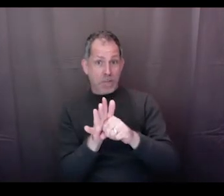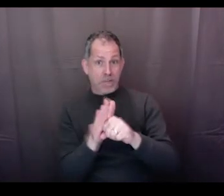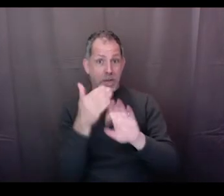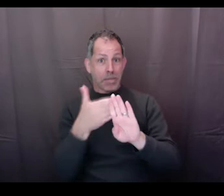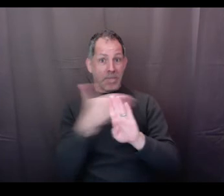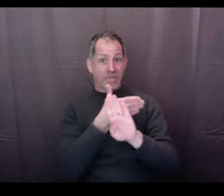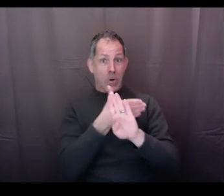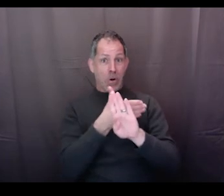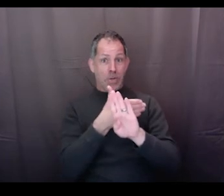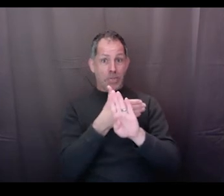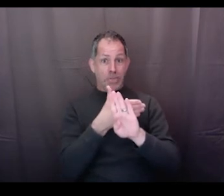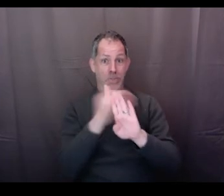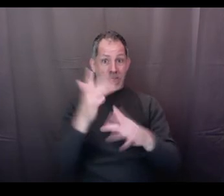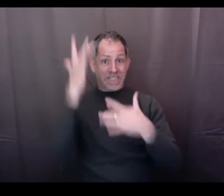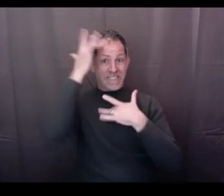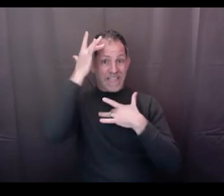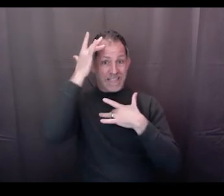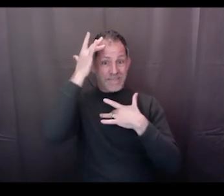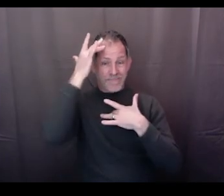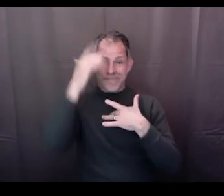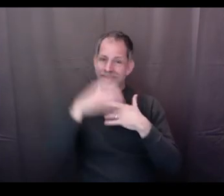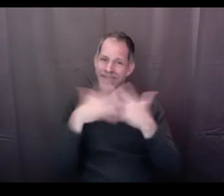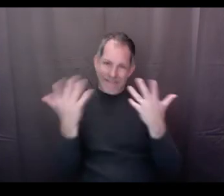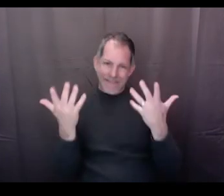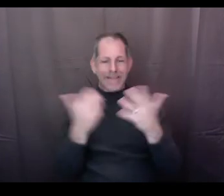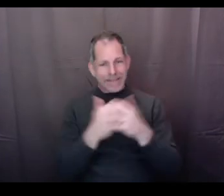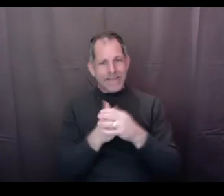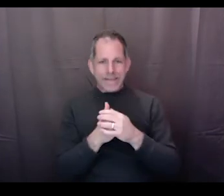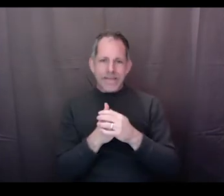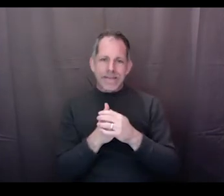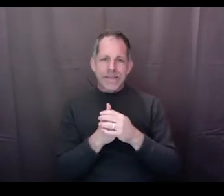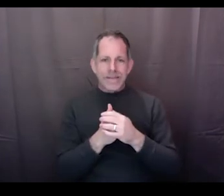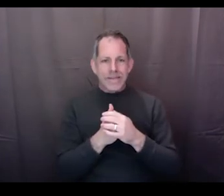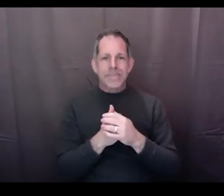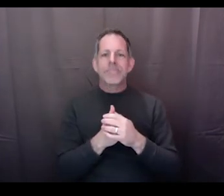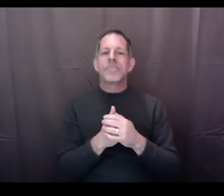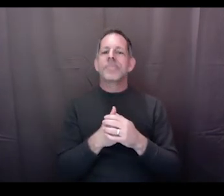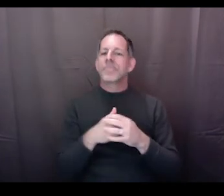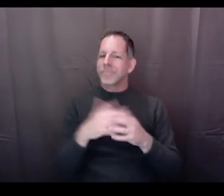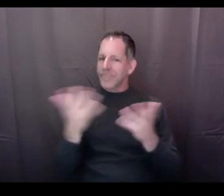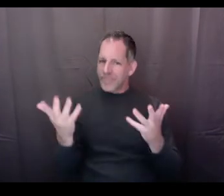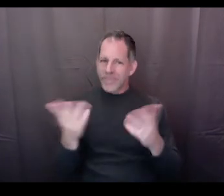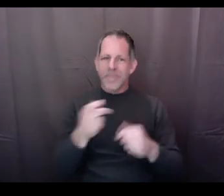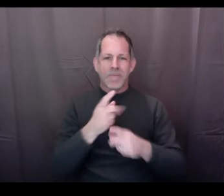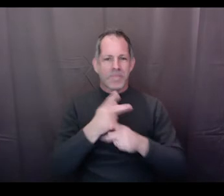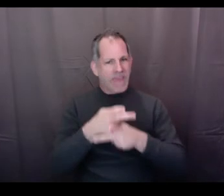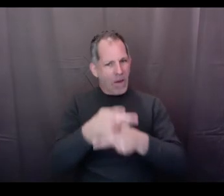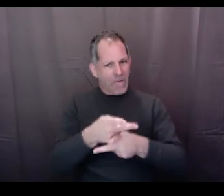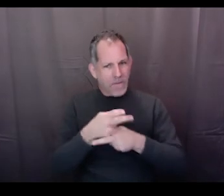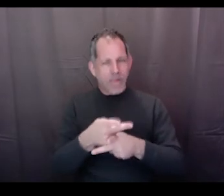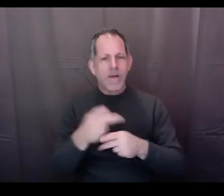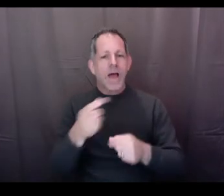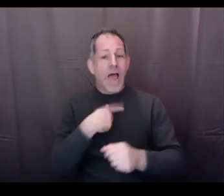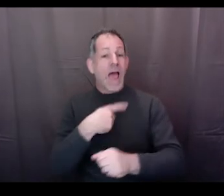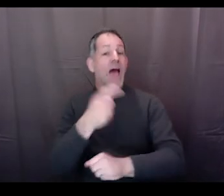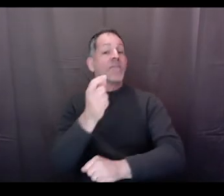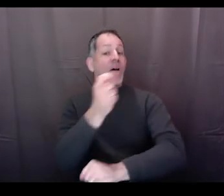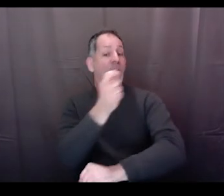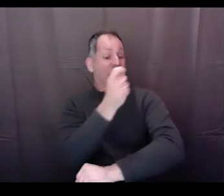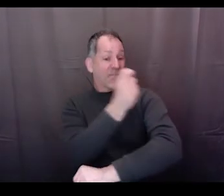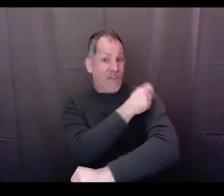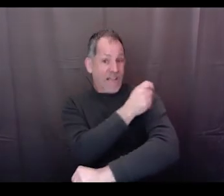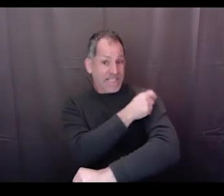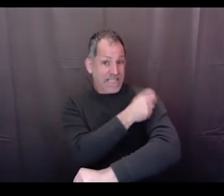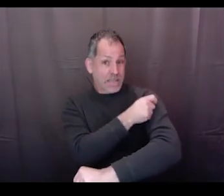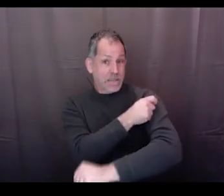even a vaccine or antibody preparation that we use, like say for measles, we give vaccine after exposure